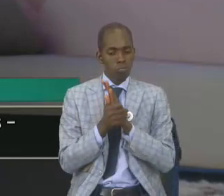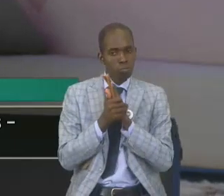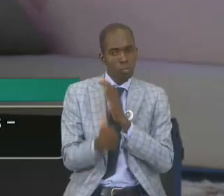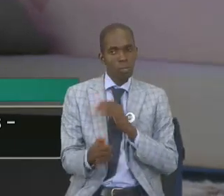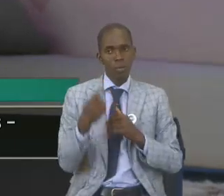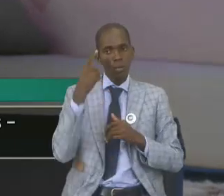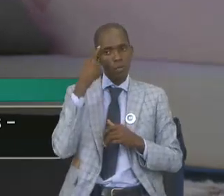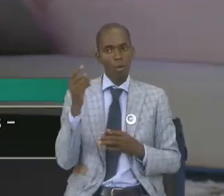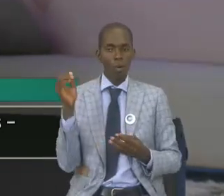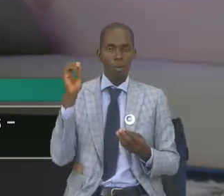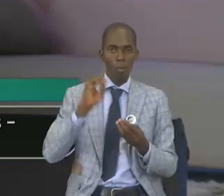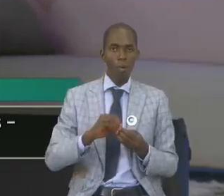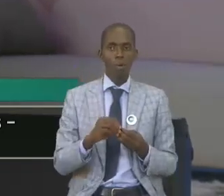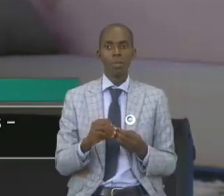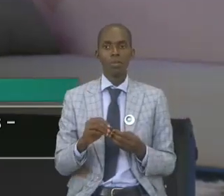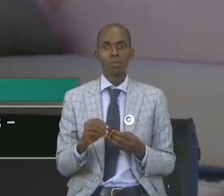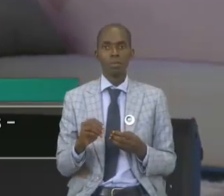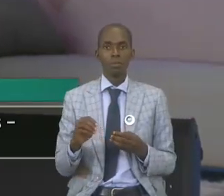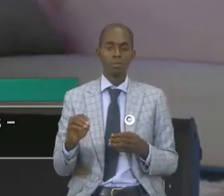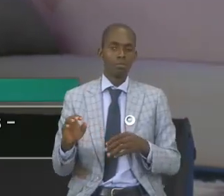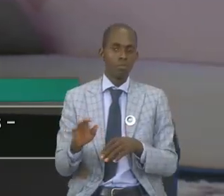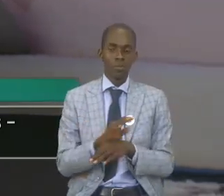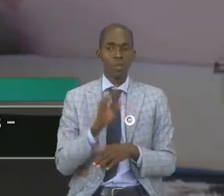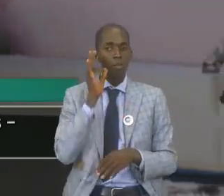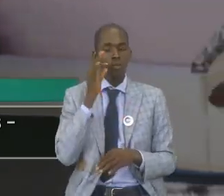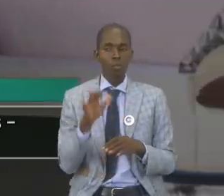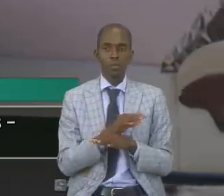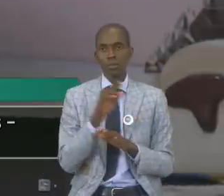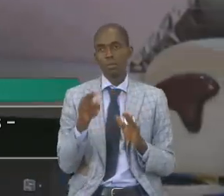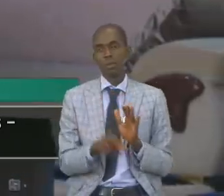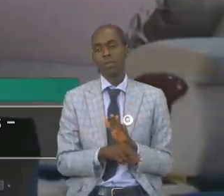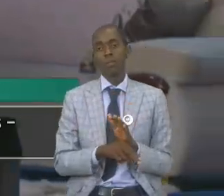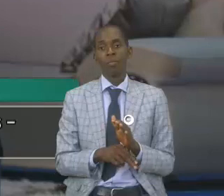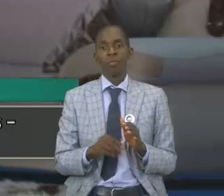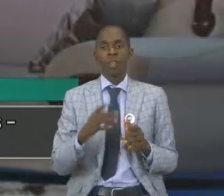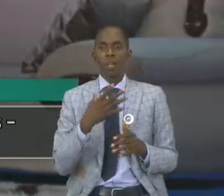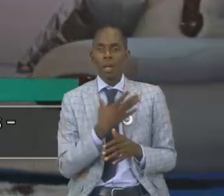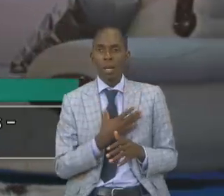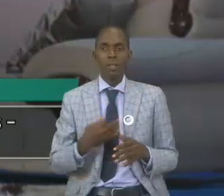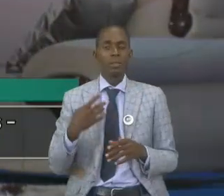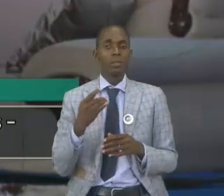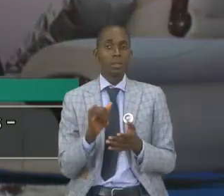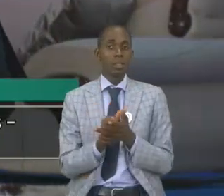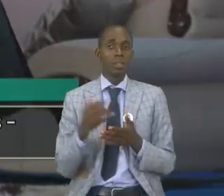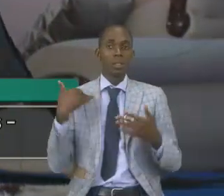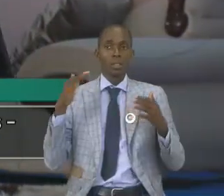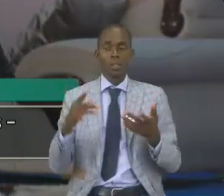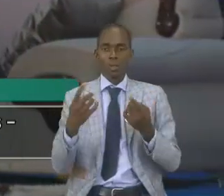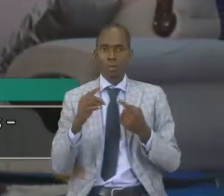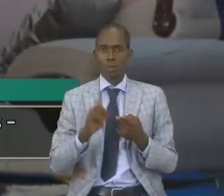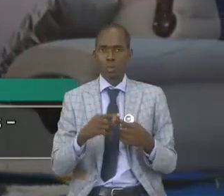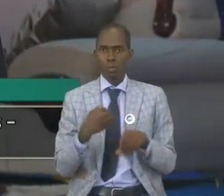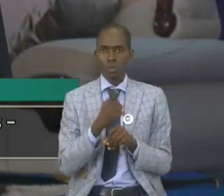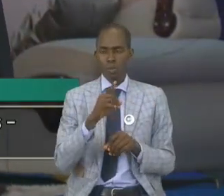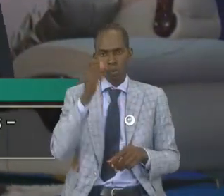further dutifulness. He had a refreshing of skill, and the angel said, I've come to make you understand. I've